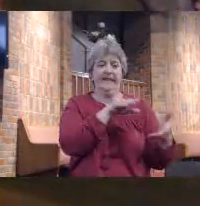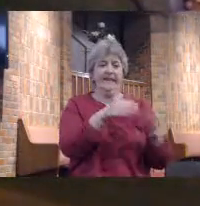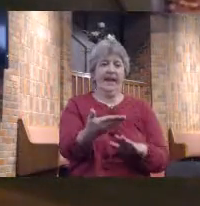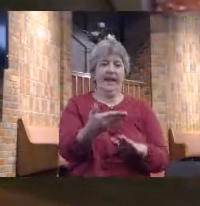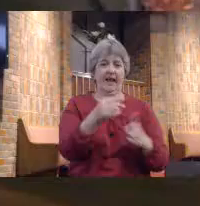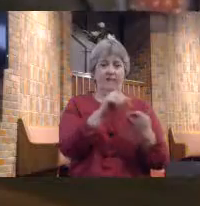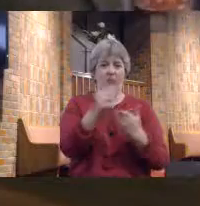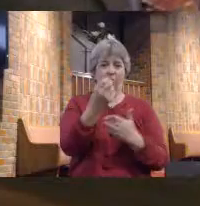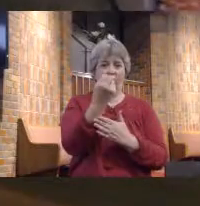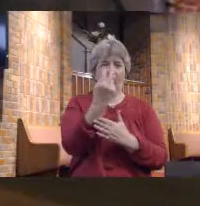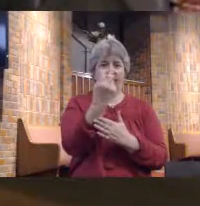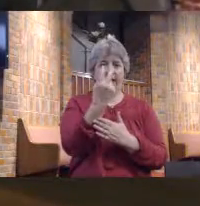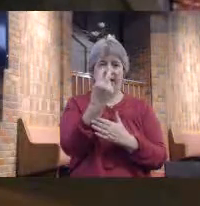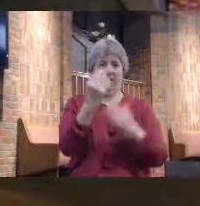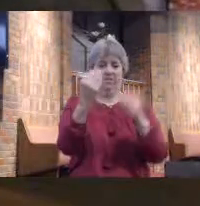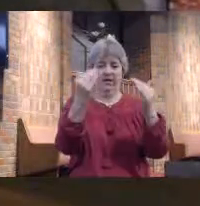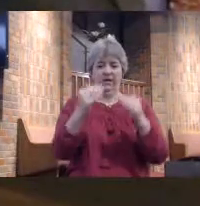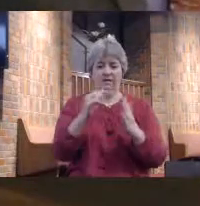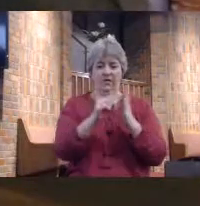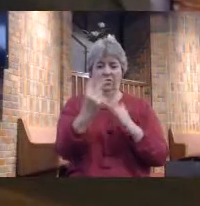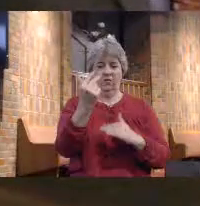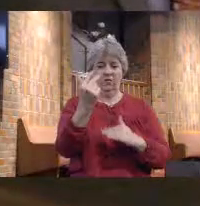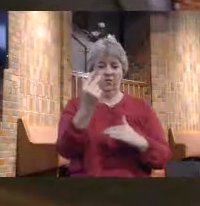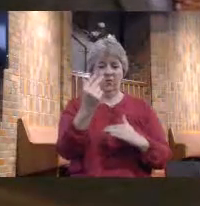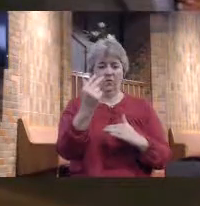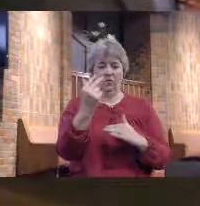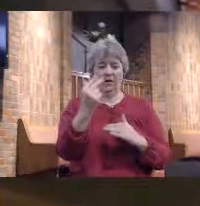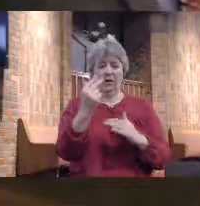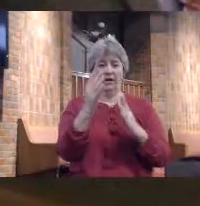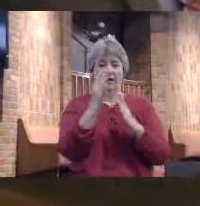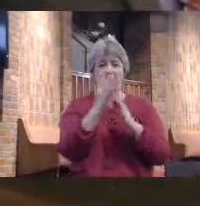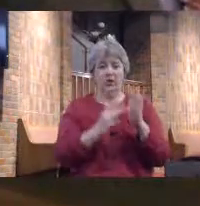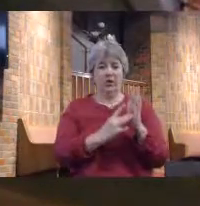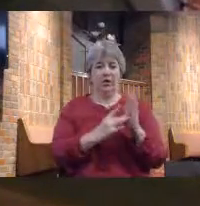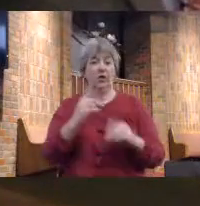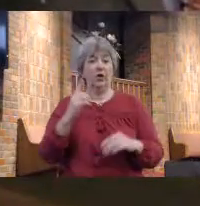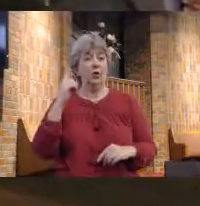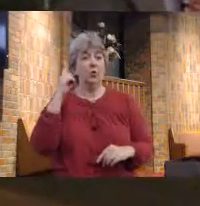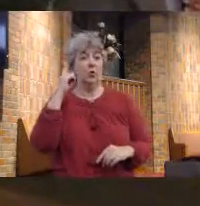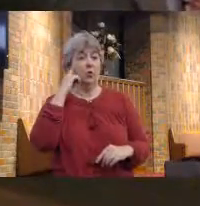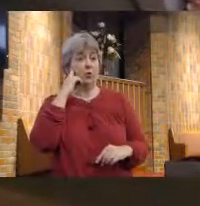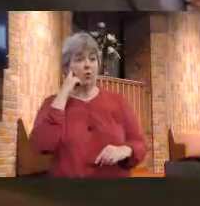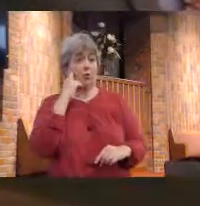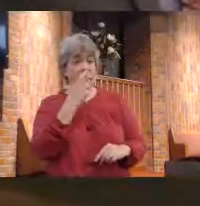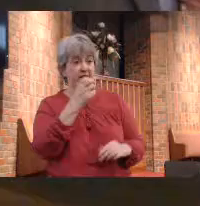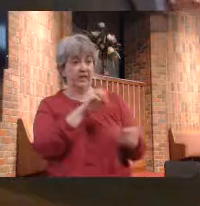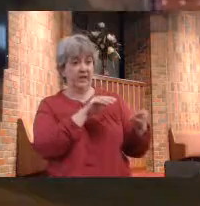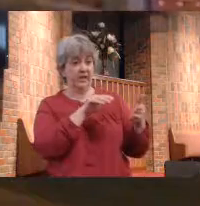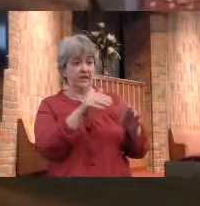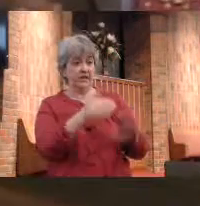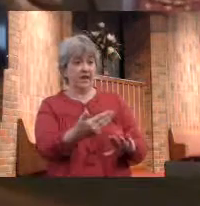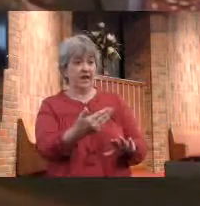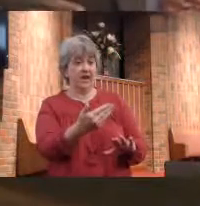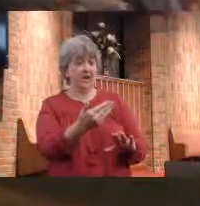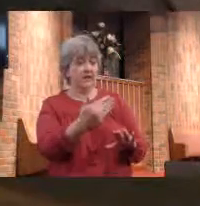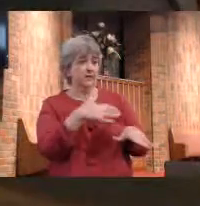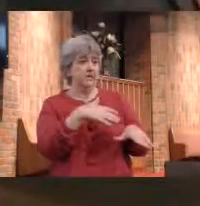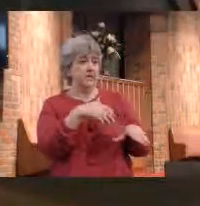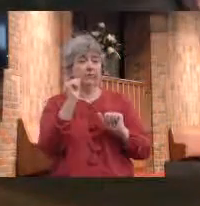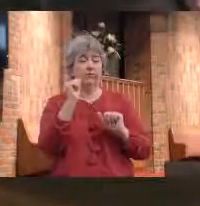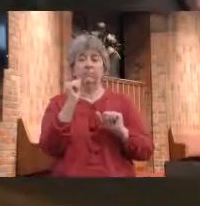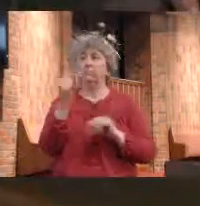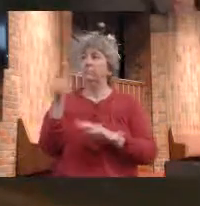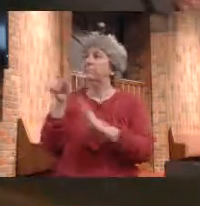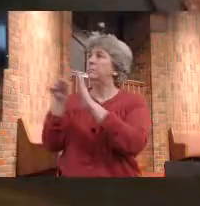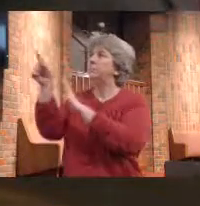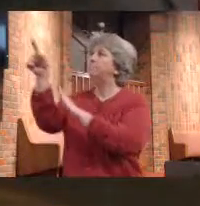when Jesus heard this, he departed from there by boat to a deserted place by himself.